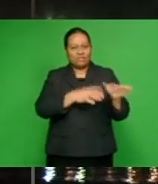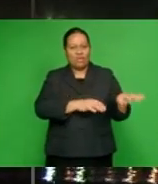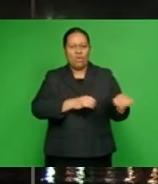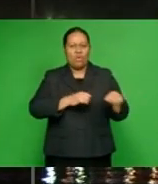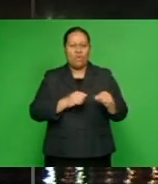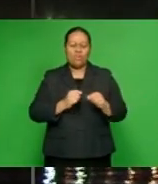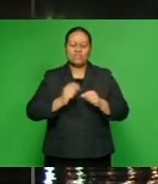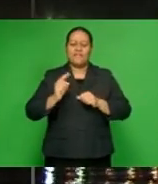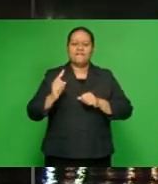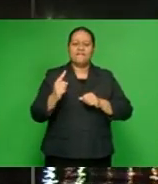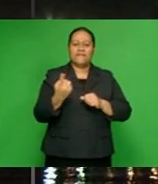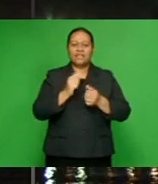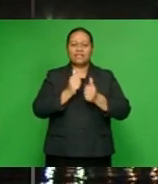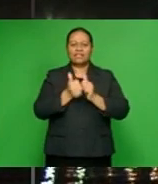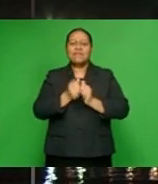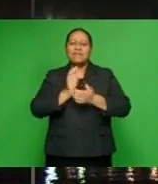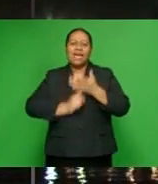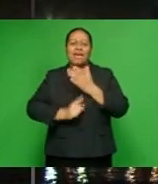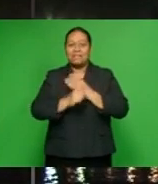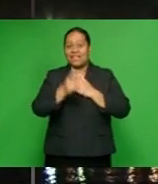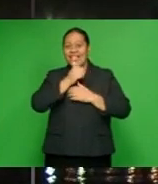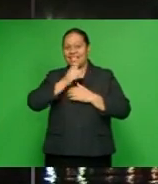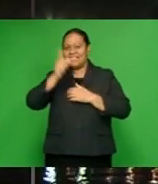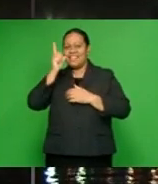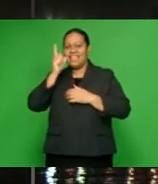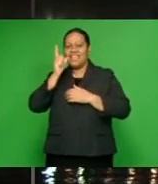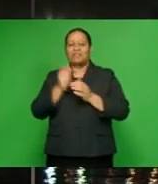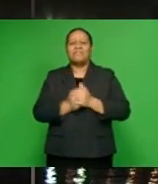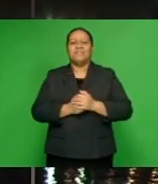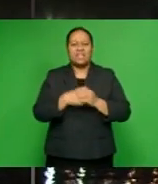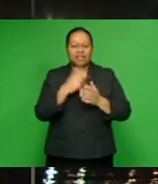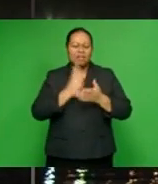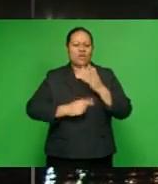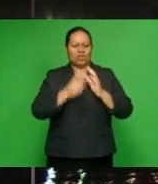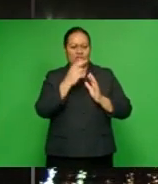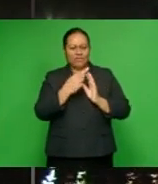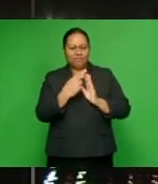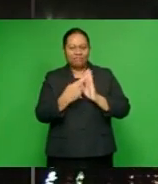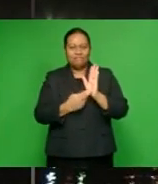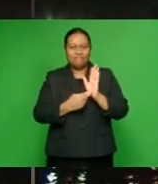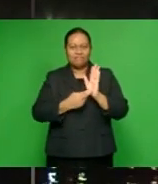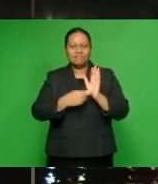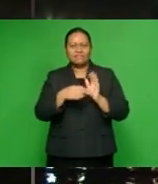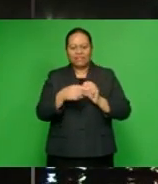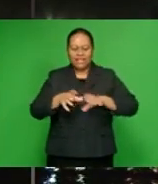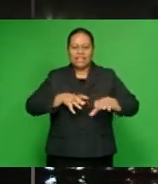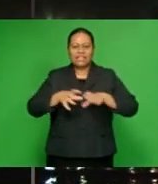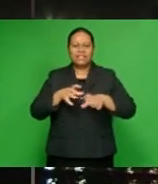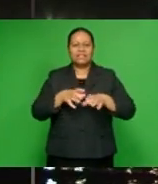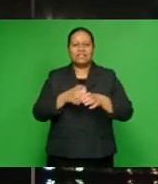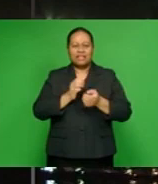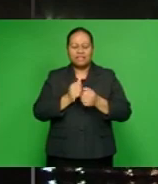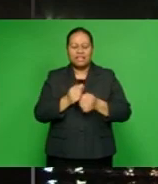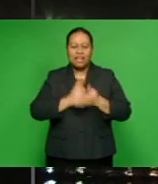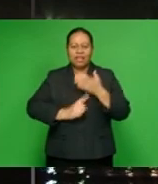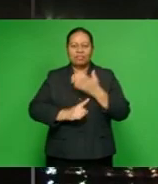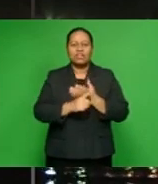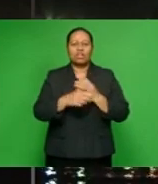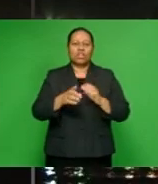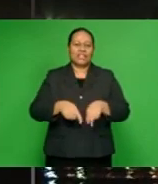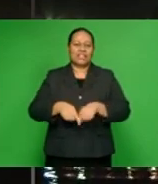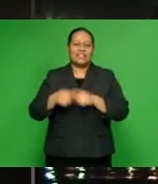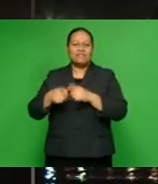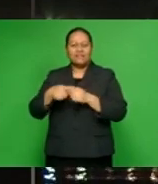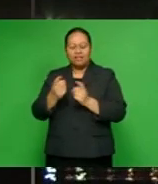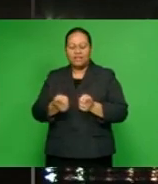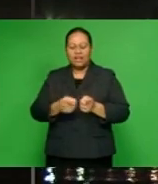pre-season competition at Bidesi Park yesterday, following the lifting of restriction on sports activity. The union is urging various rugby clubs